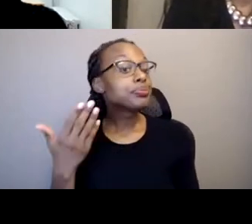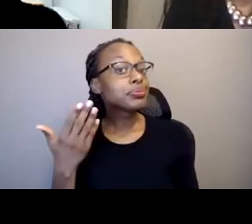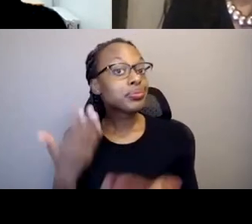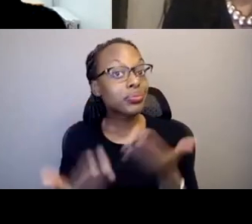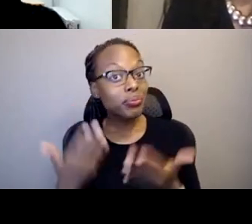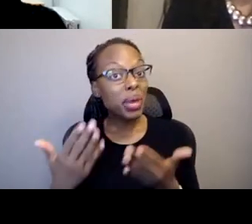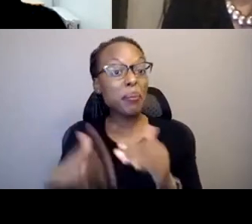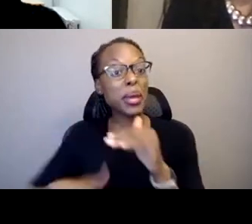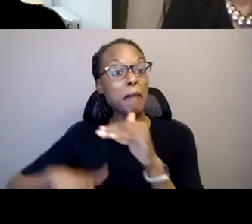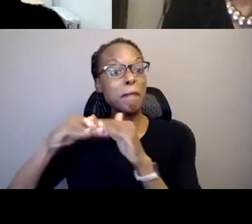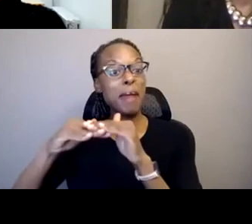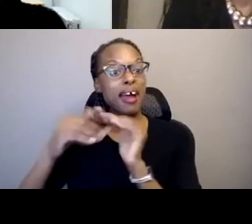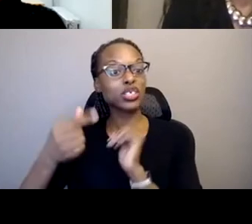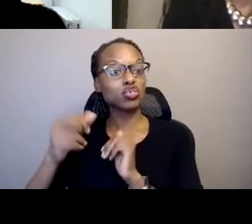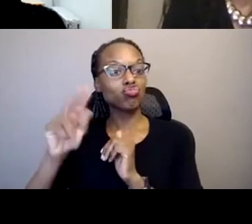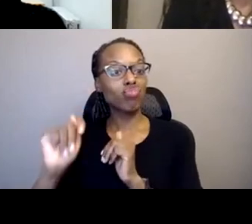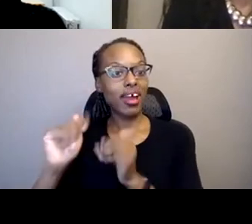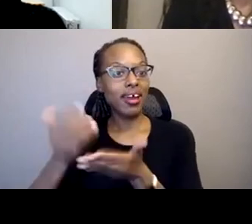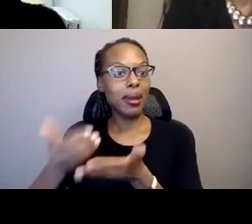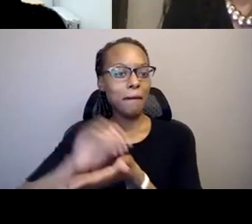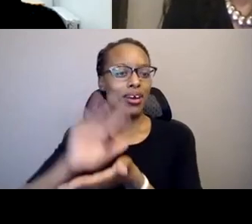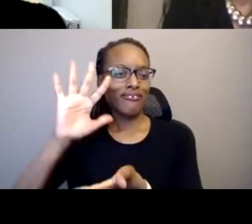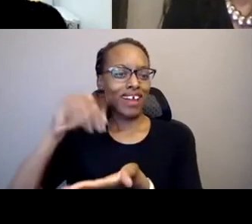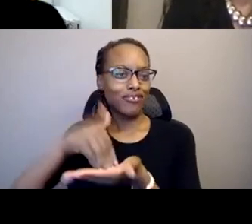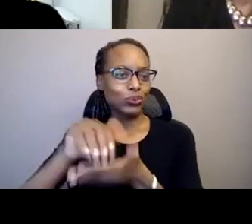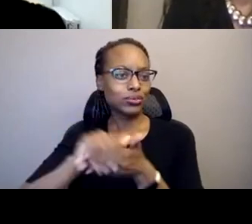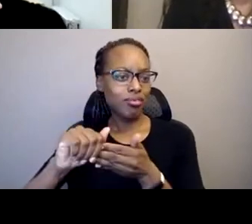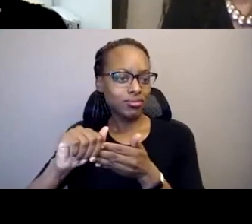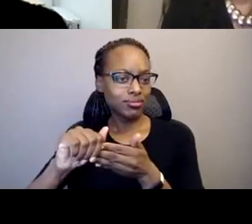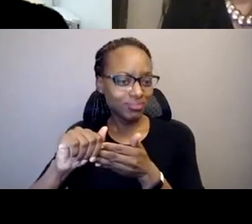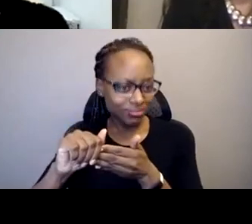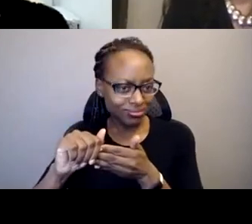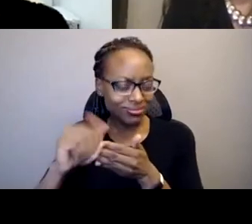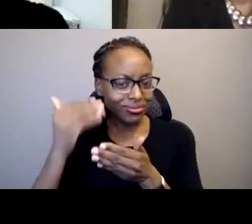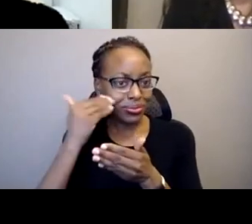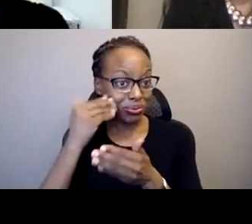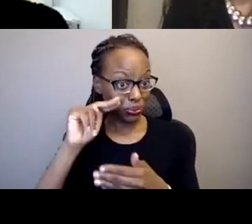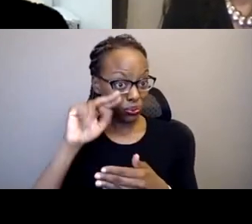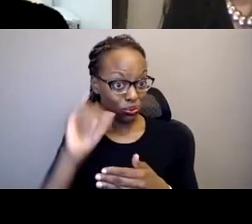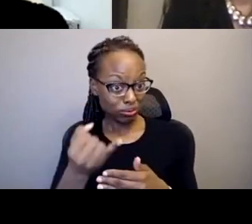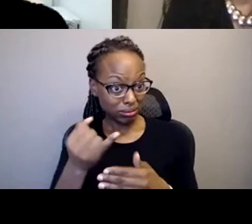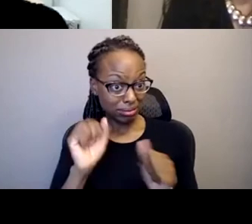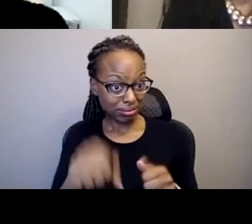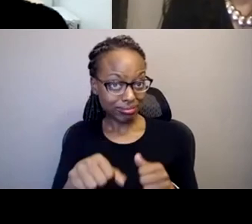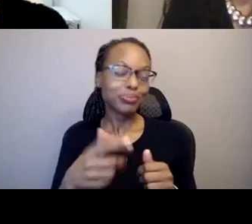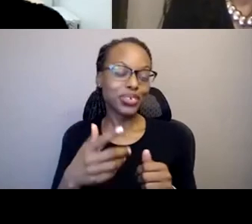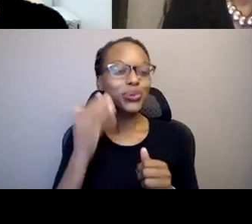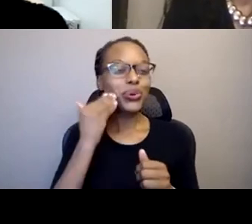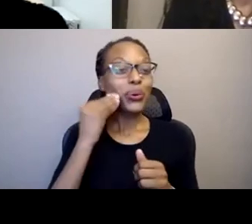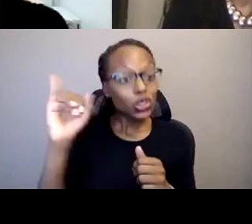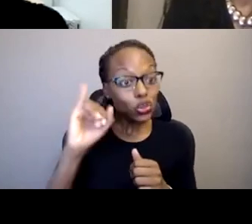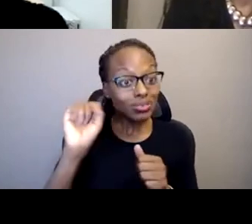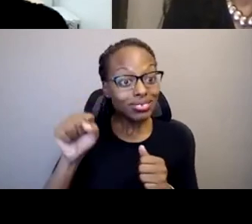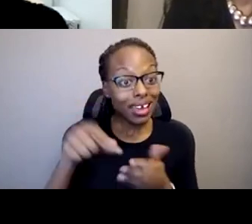of $5,000. And you know that most of these days, insurance cannot be bought under